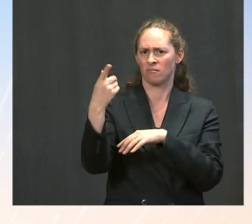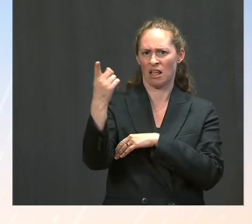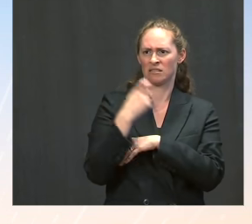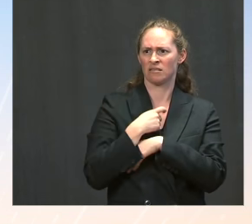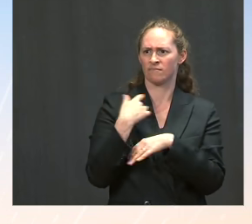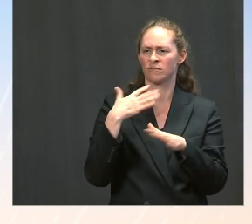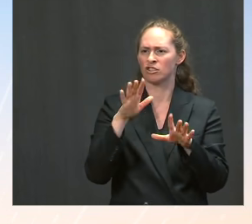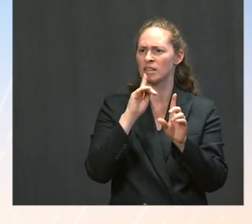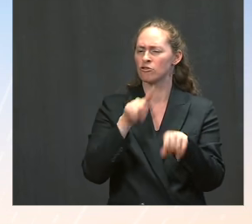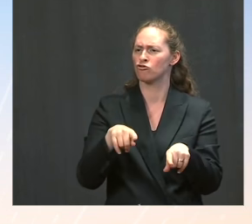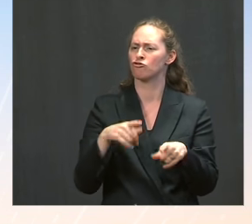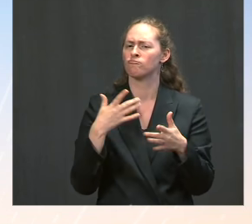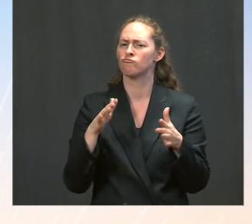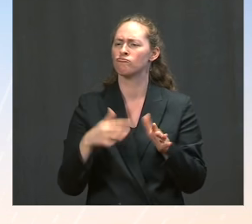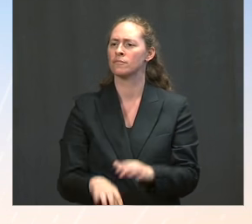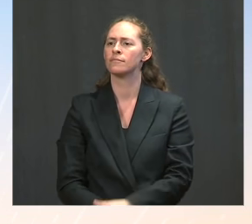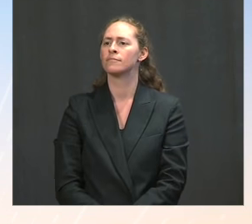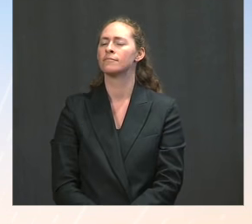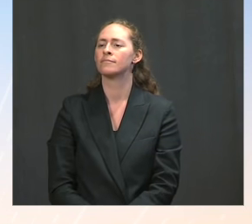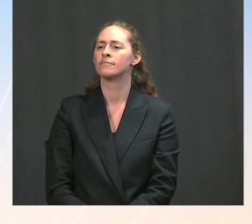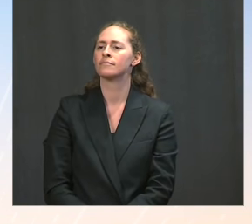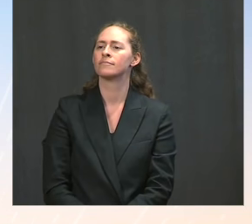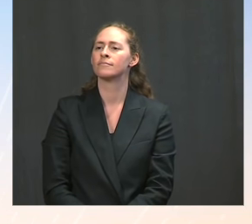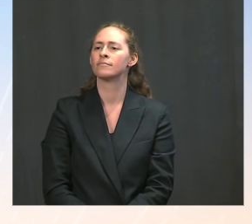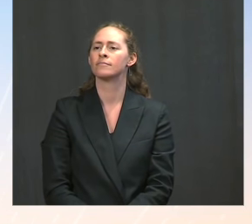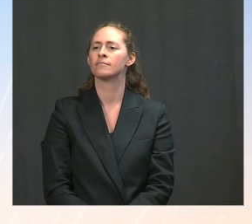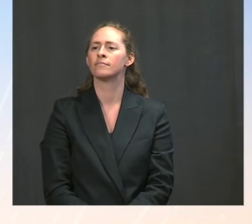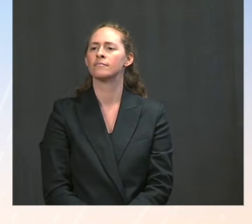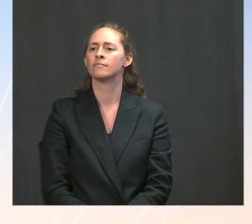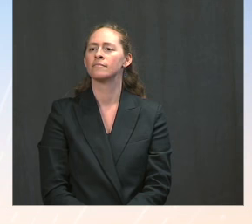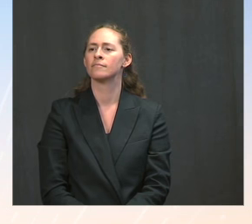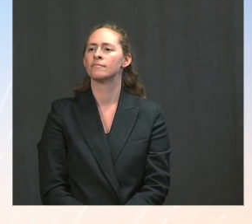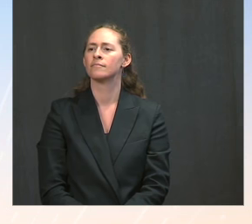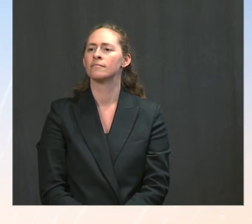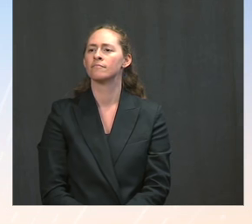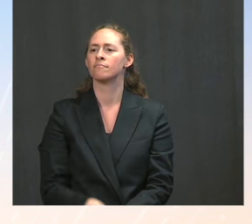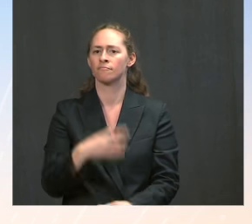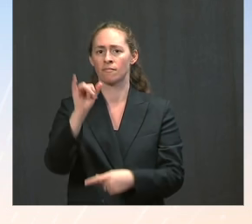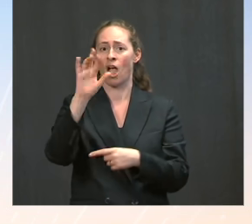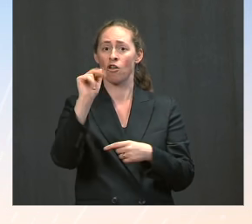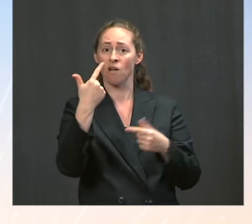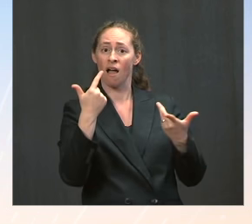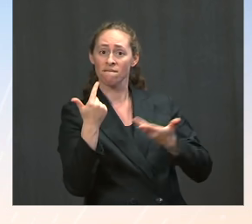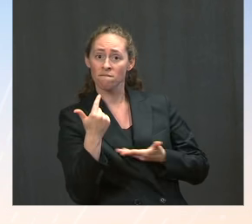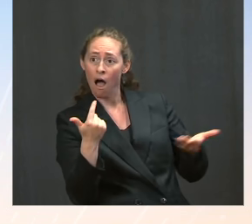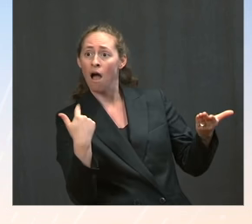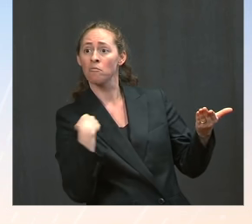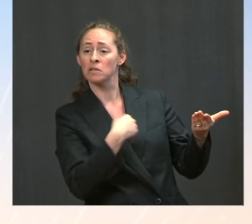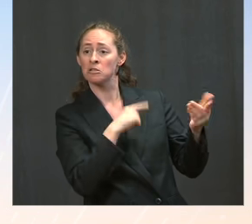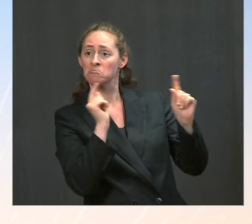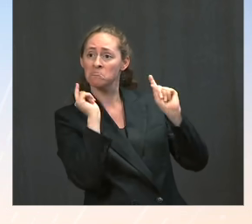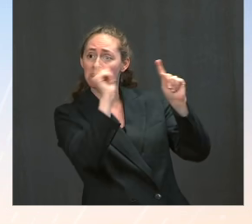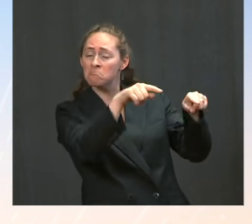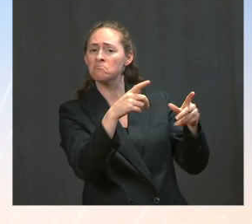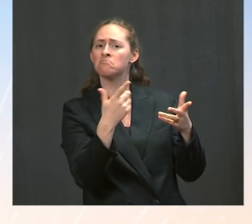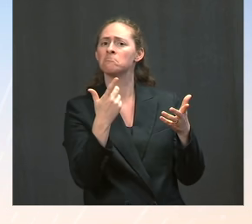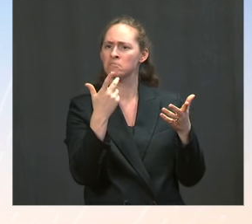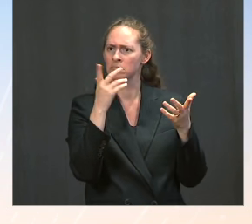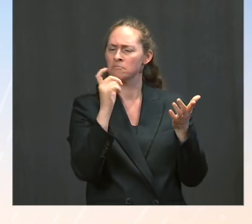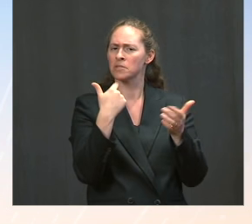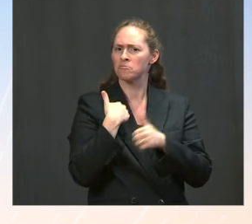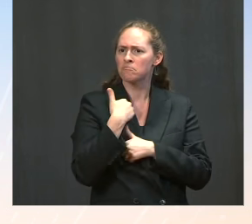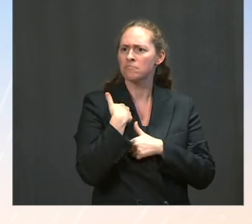invitation of Iraqi leadership, obviously, and they have asked our military to